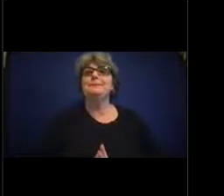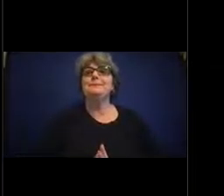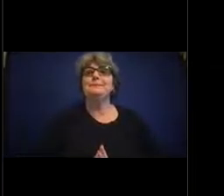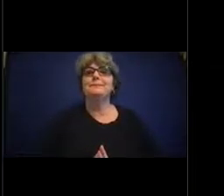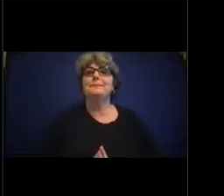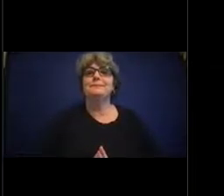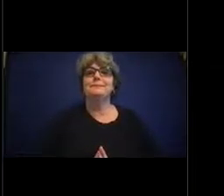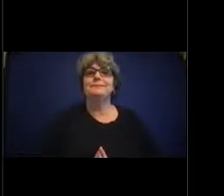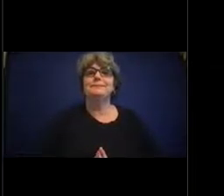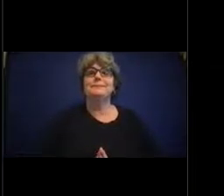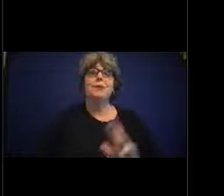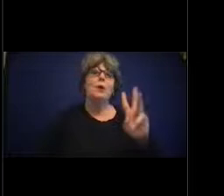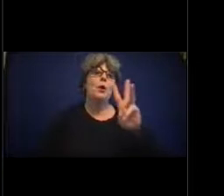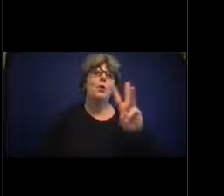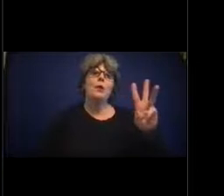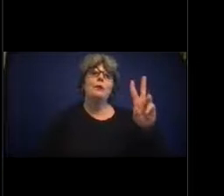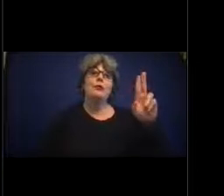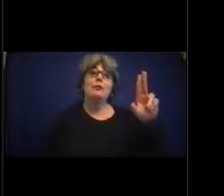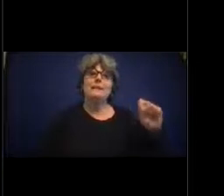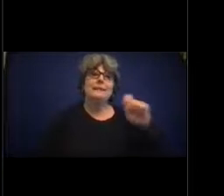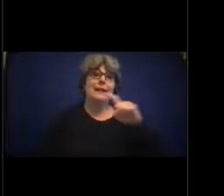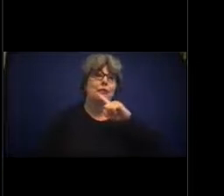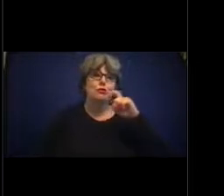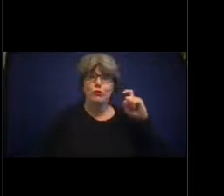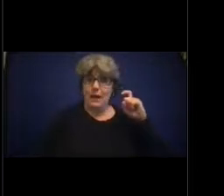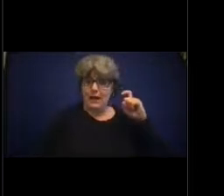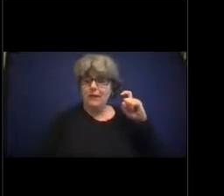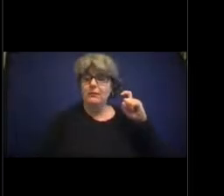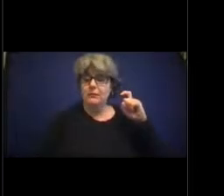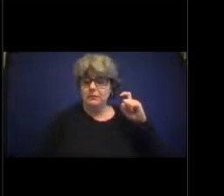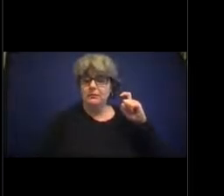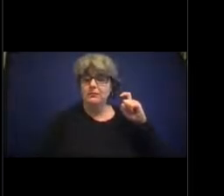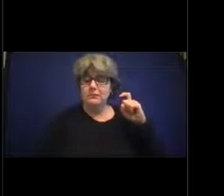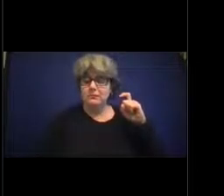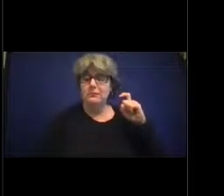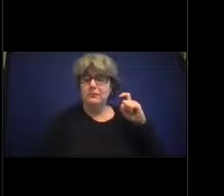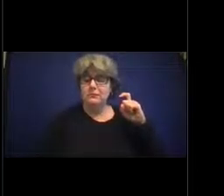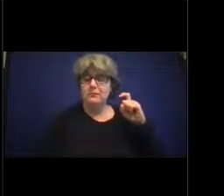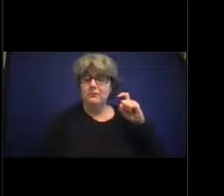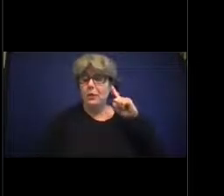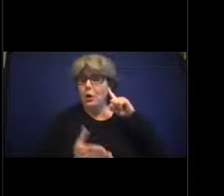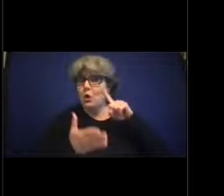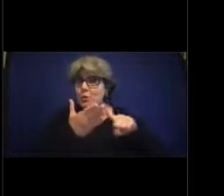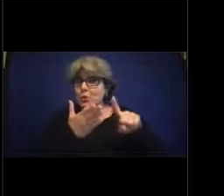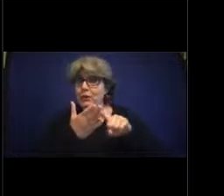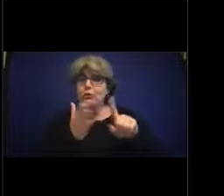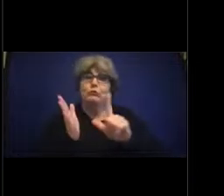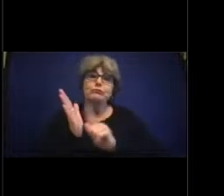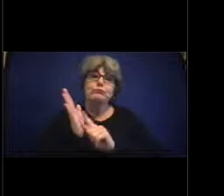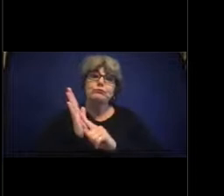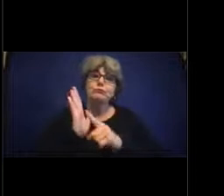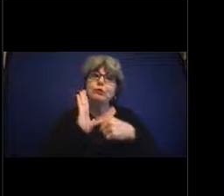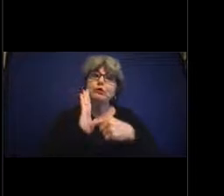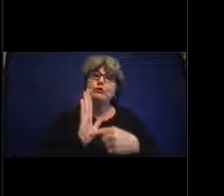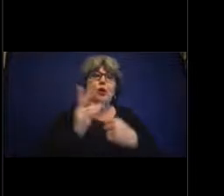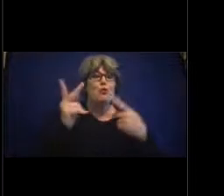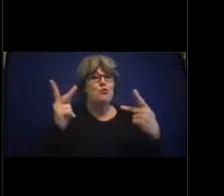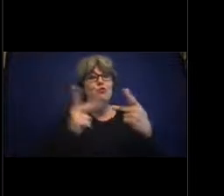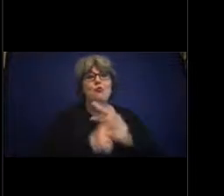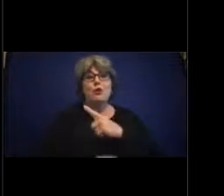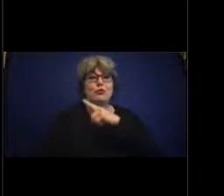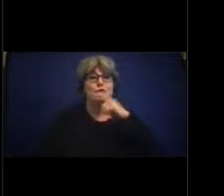Right, yeah, the Western United States drought at last estimate from a recent research publication, it showed that this is the worst drought